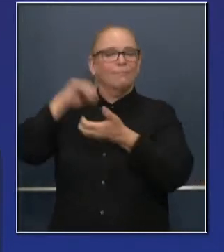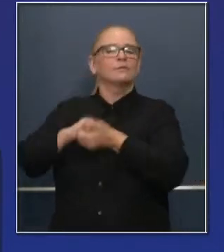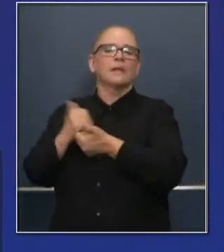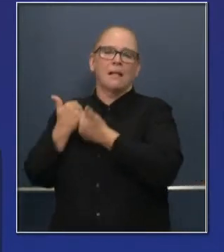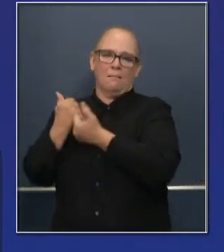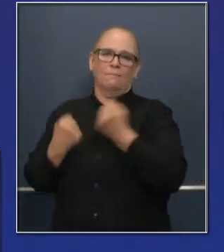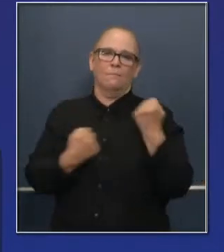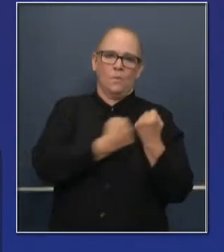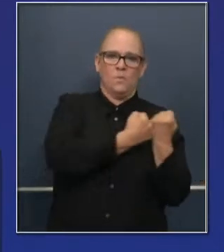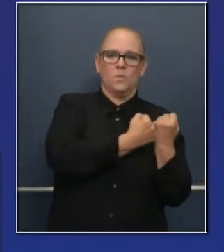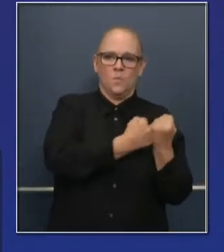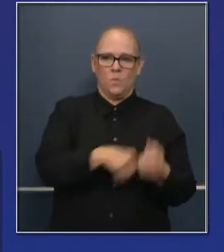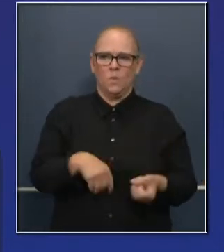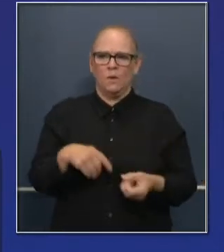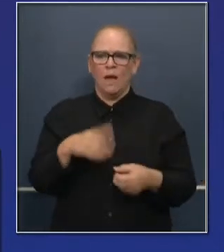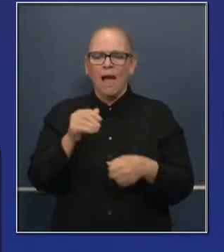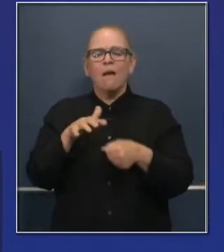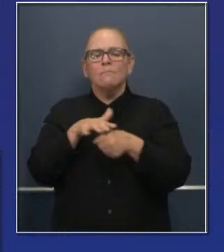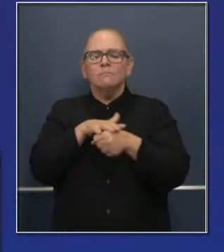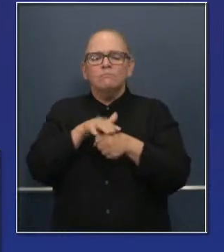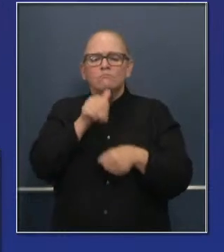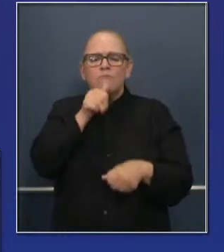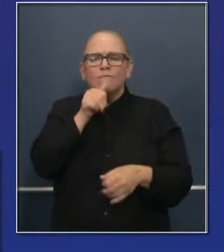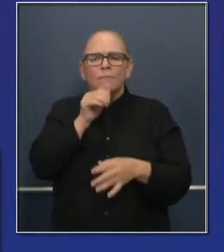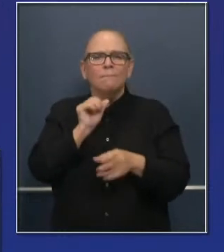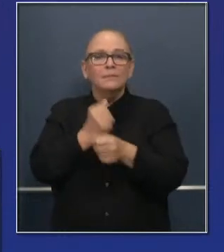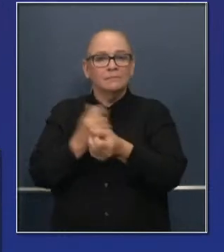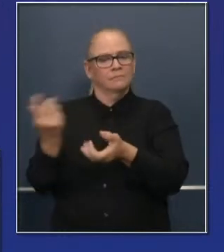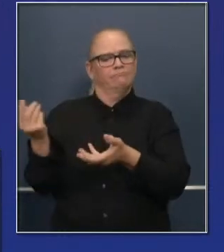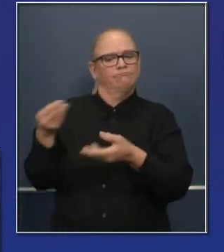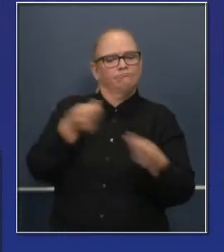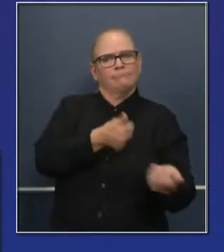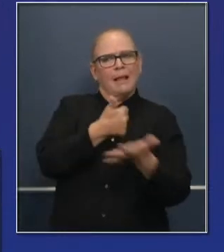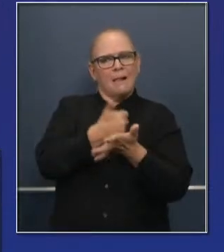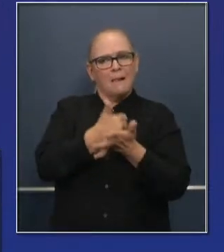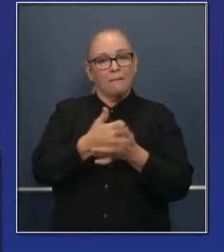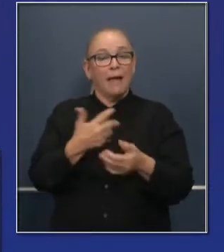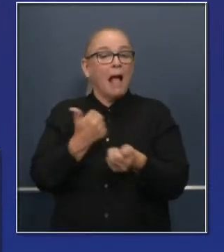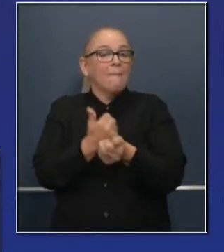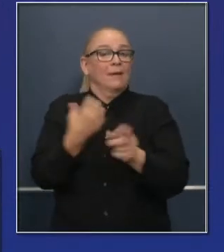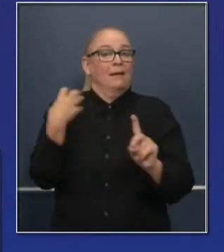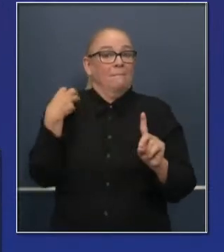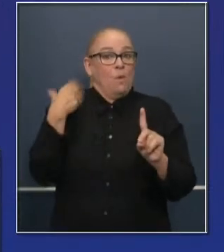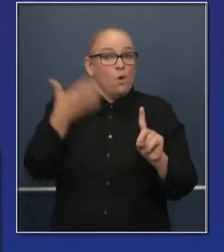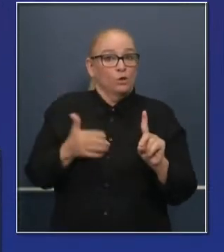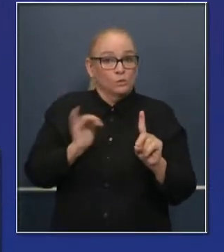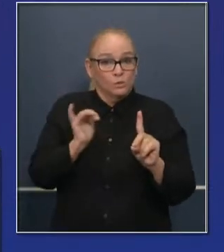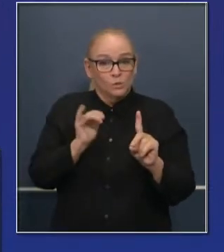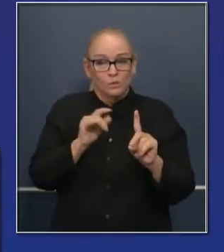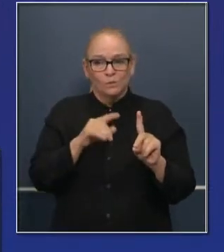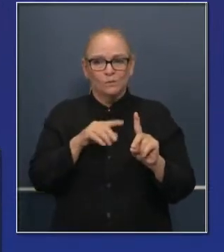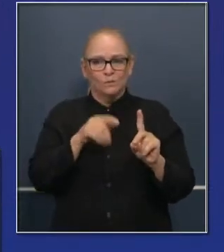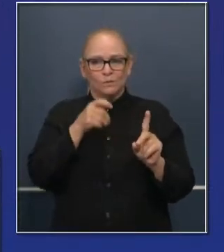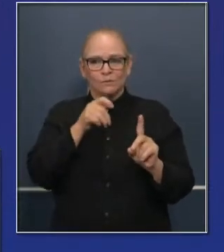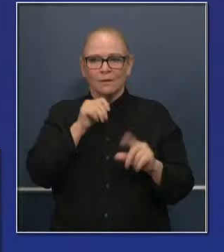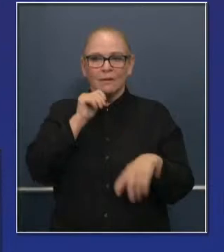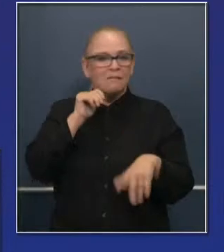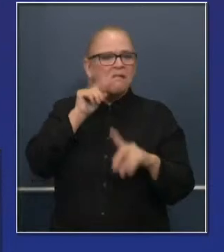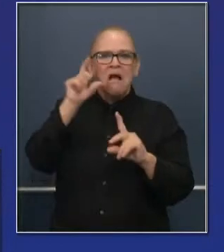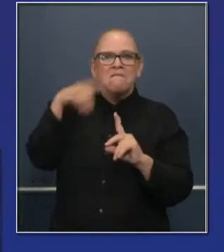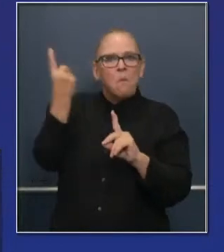to develop partnerships with employers, critical to develop partnerships with non-governmental organizations,